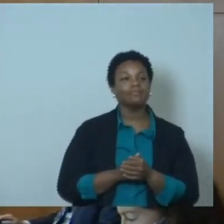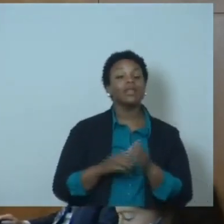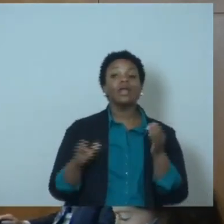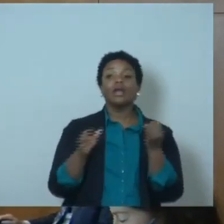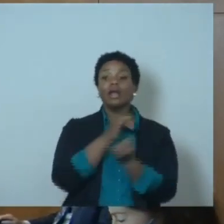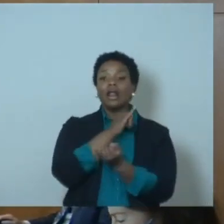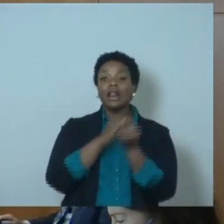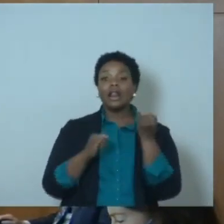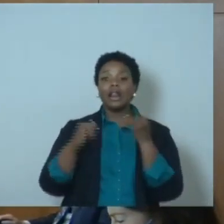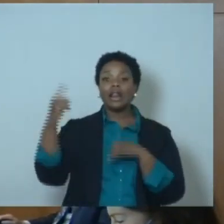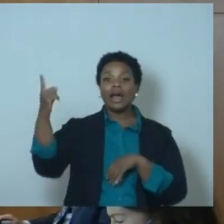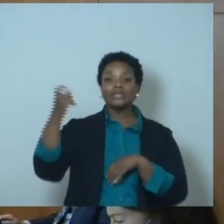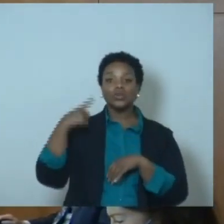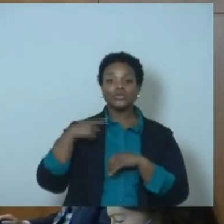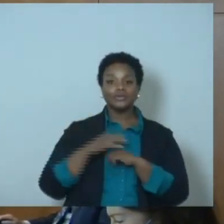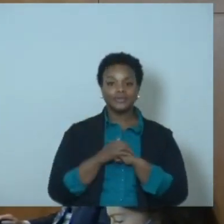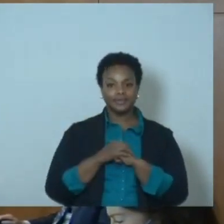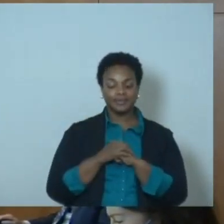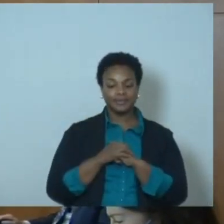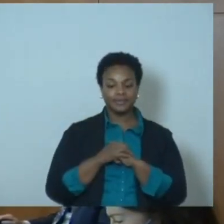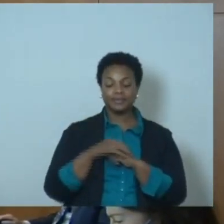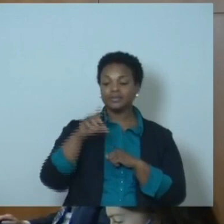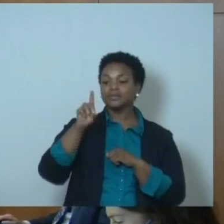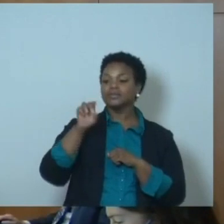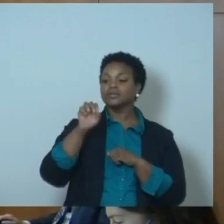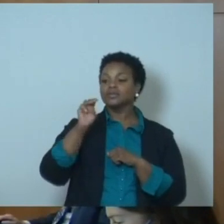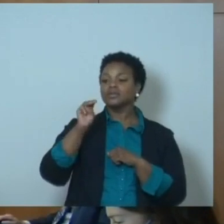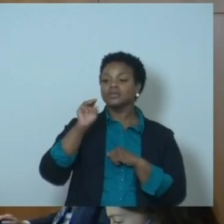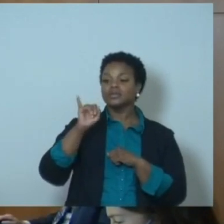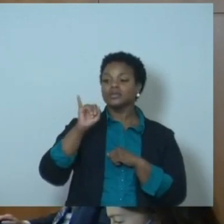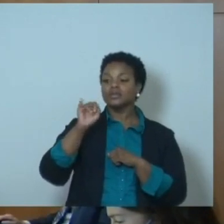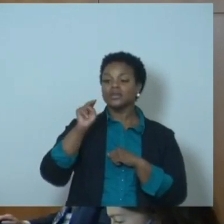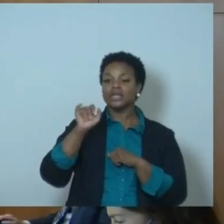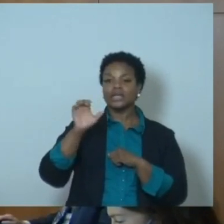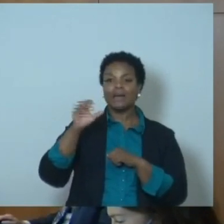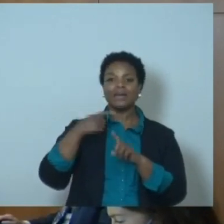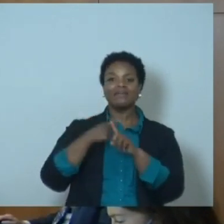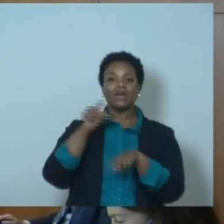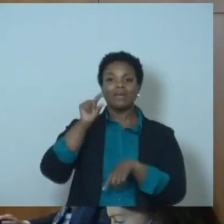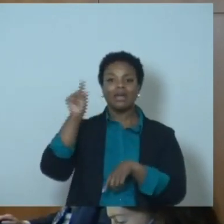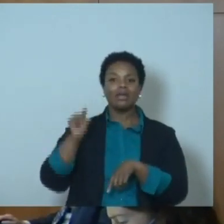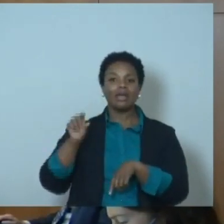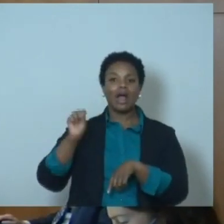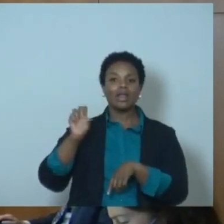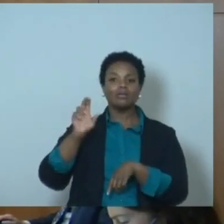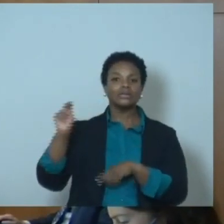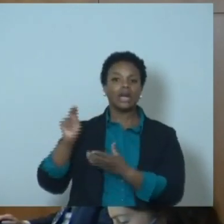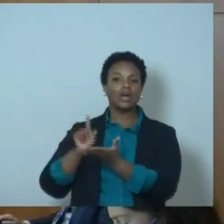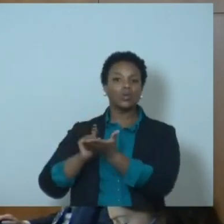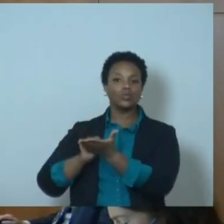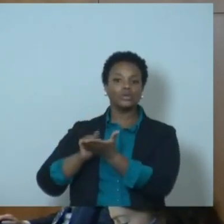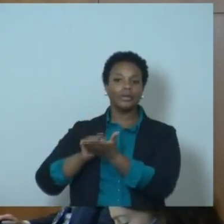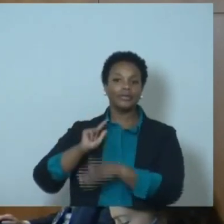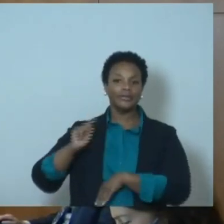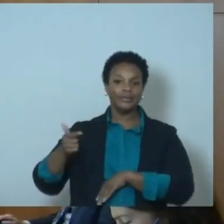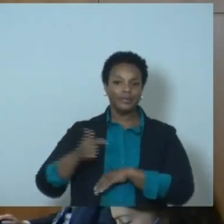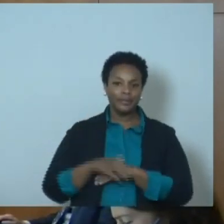last question. Go to Dominic Aragon with the Gallup Sun. Dominic, you're unmuted. Go ahead and ask your